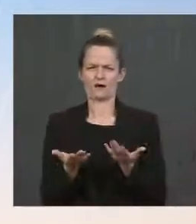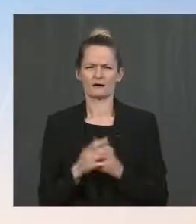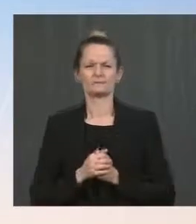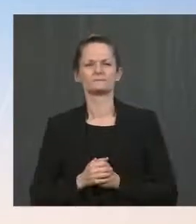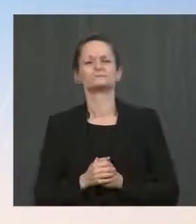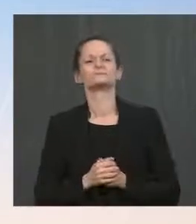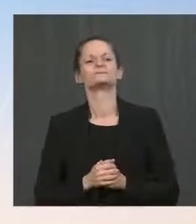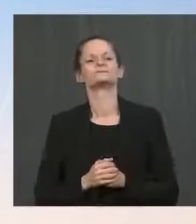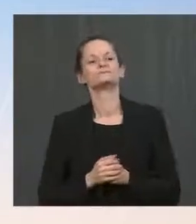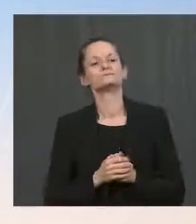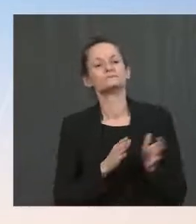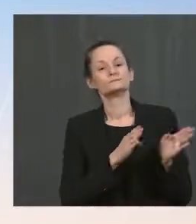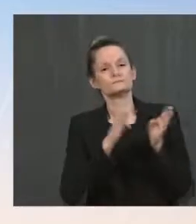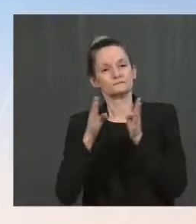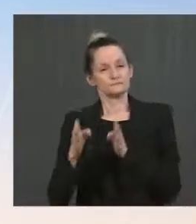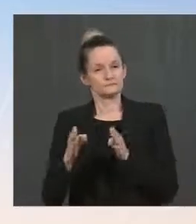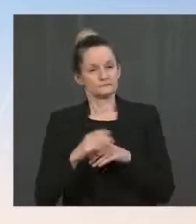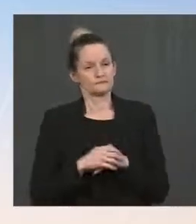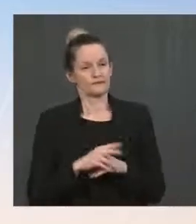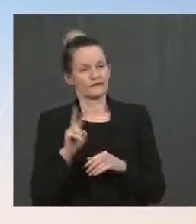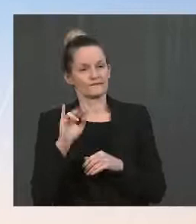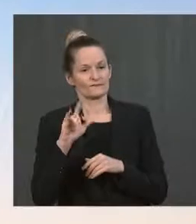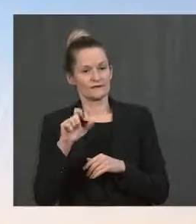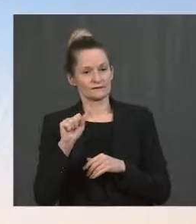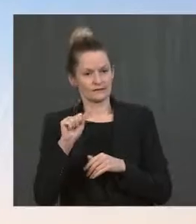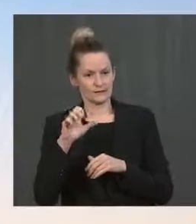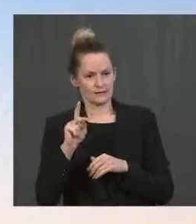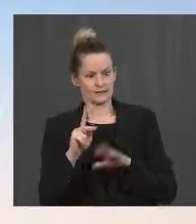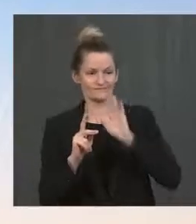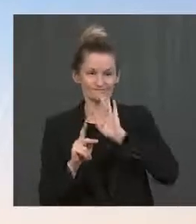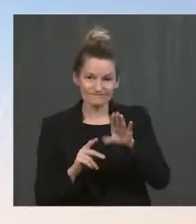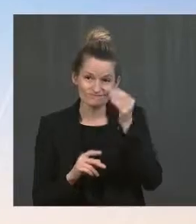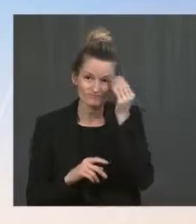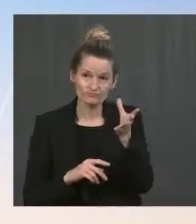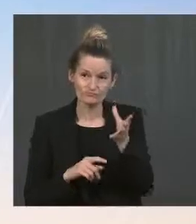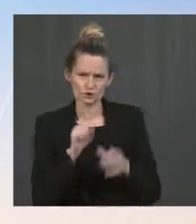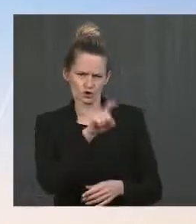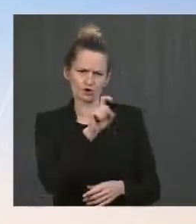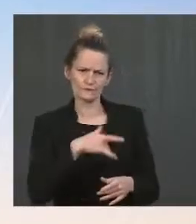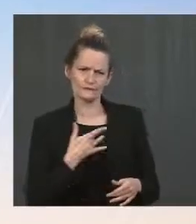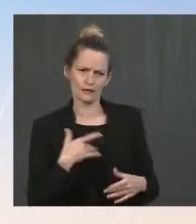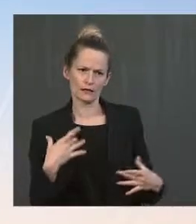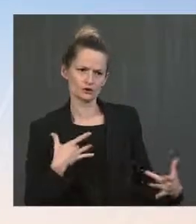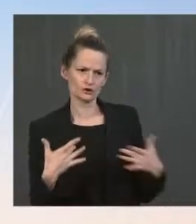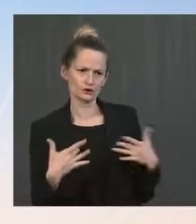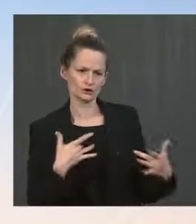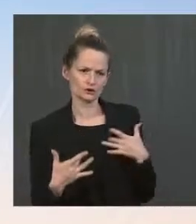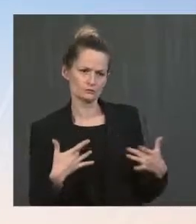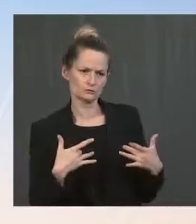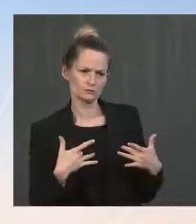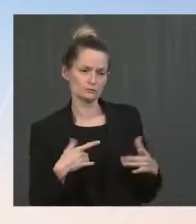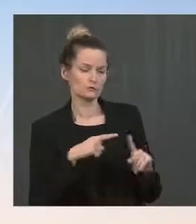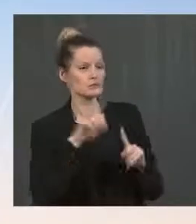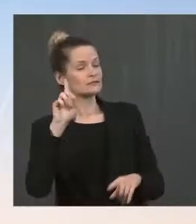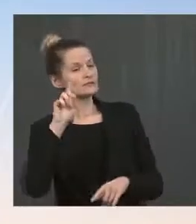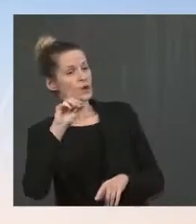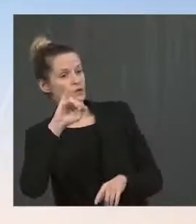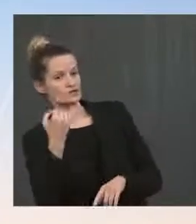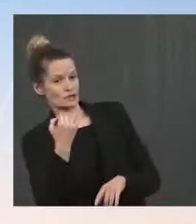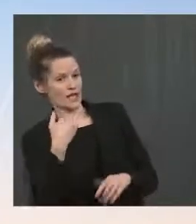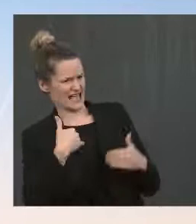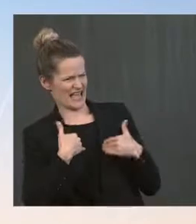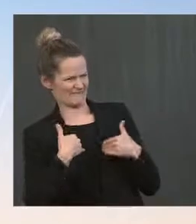there's reason for concern here. Department of Justice recently had a price-fixing case involving Tyson,